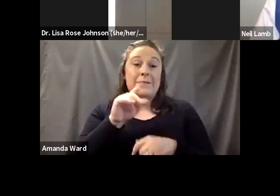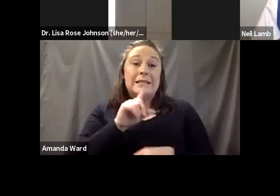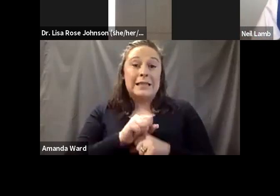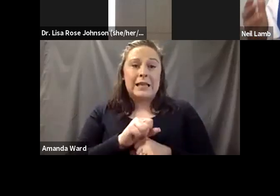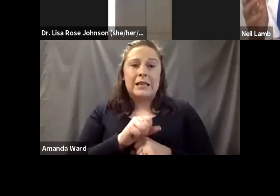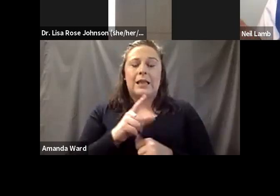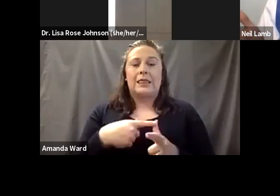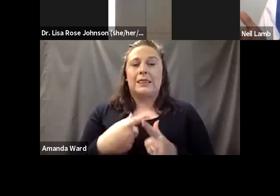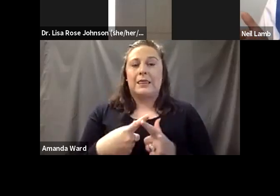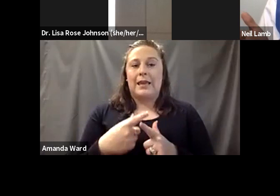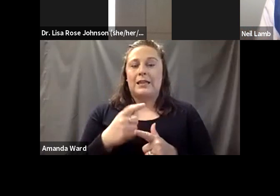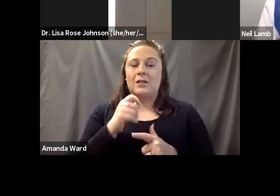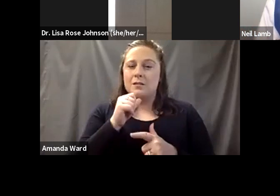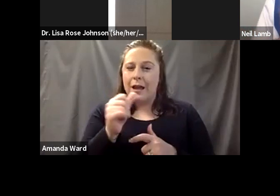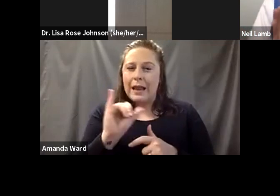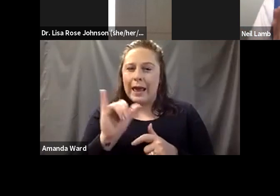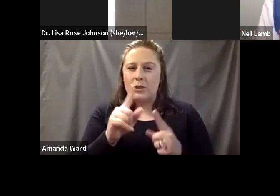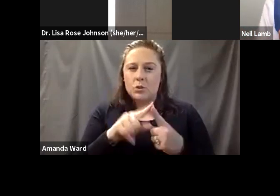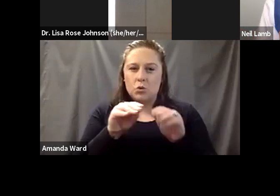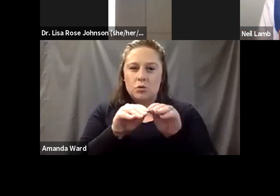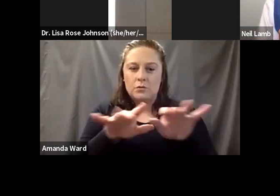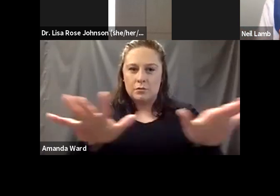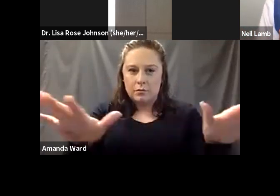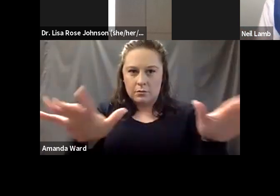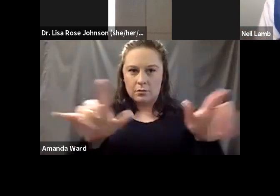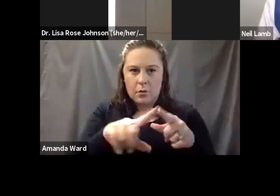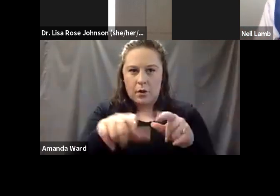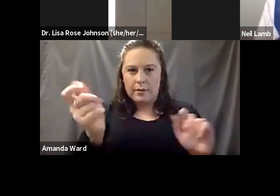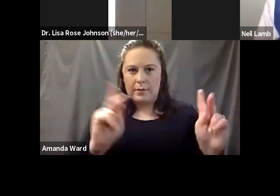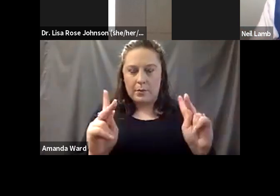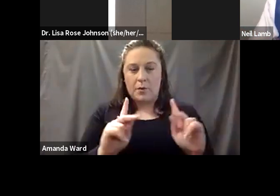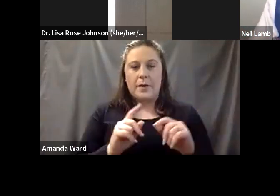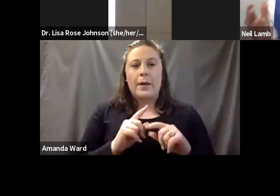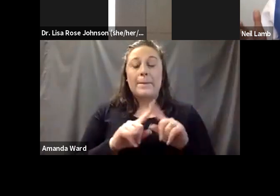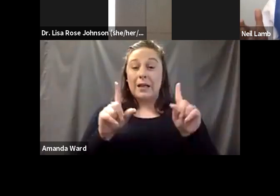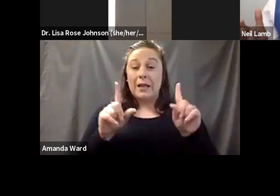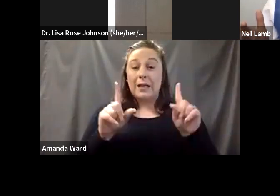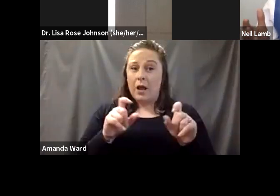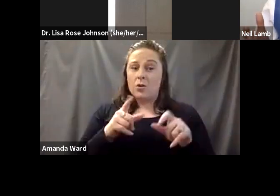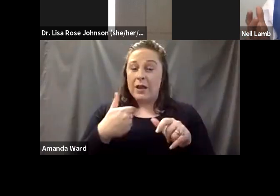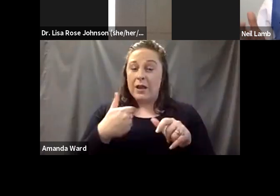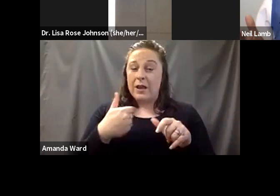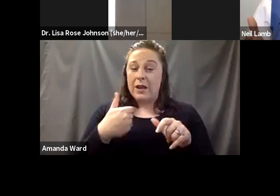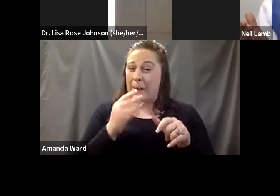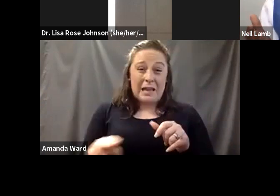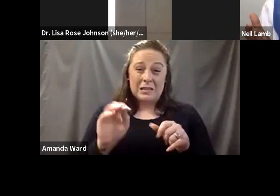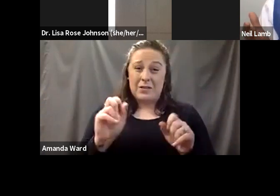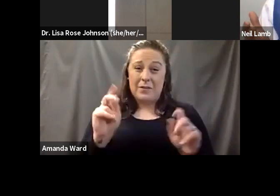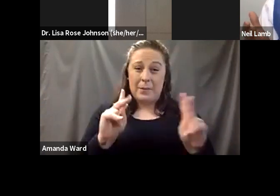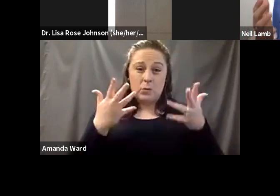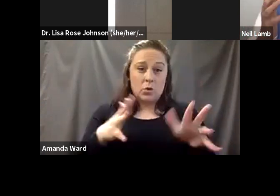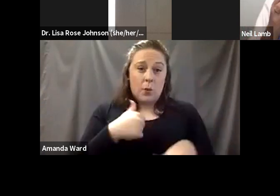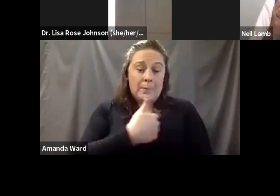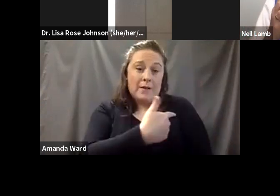to transmit. We thought that all along, but that's not what the clinical trials tested. Now that you've got millions of people that have been